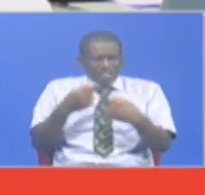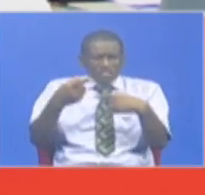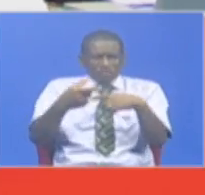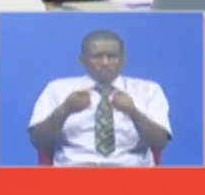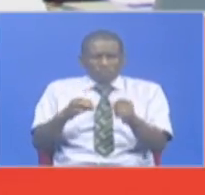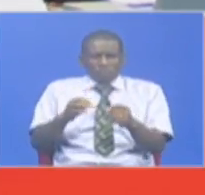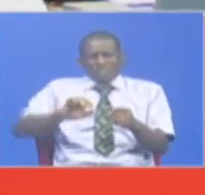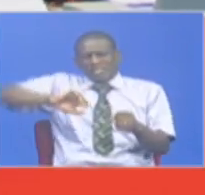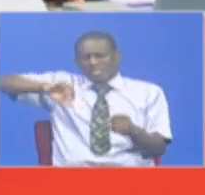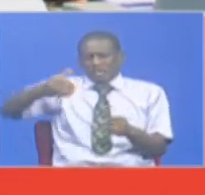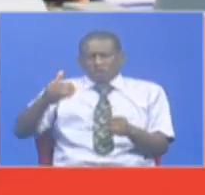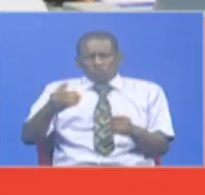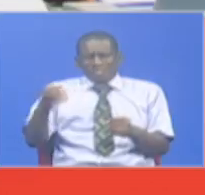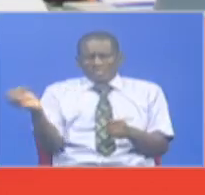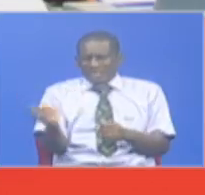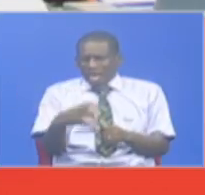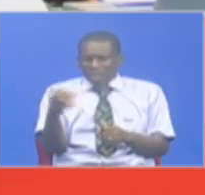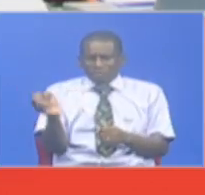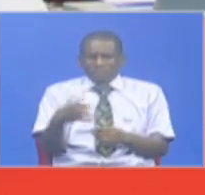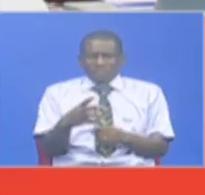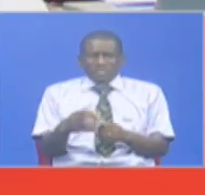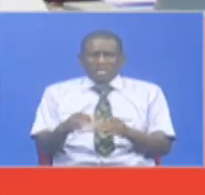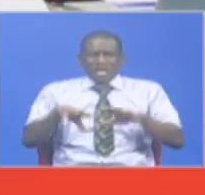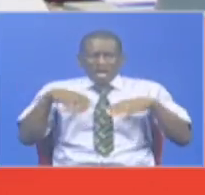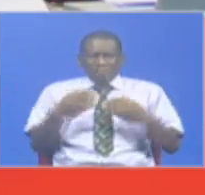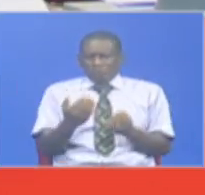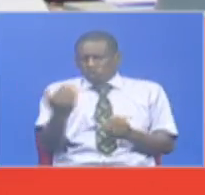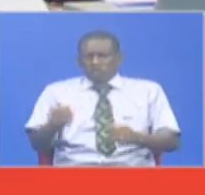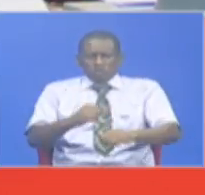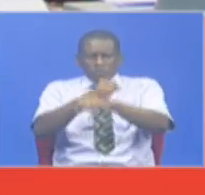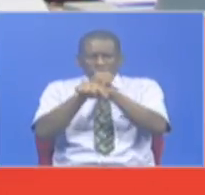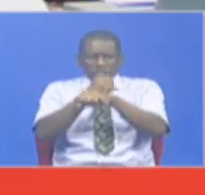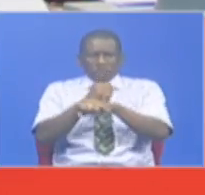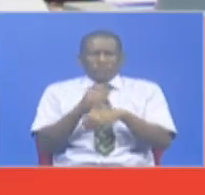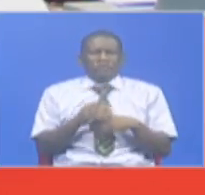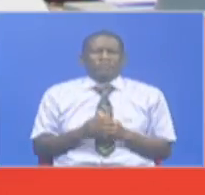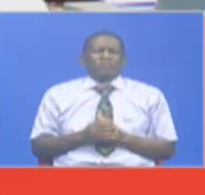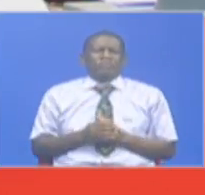urban slums in regard to child protection.